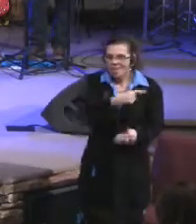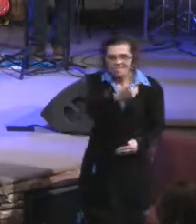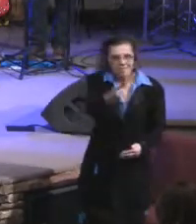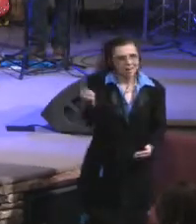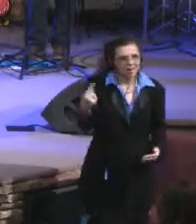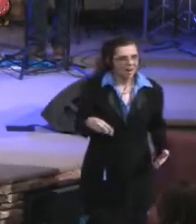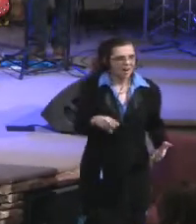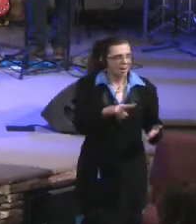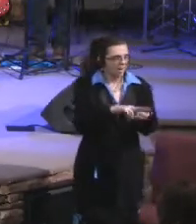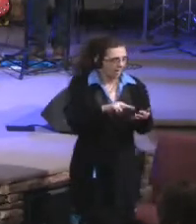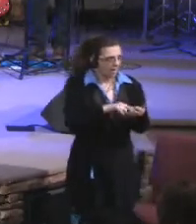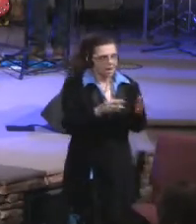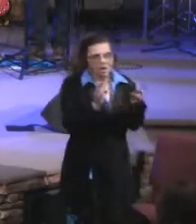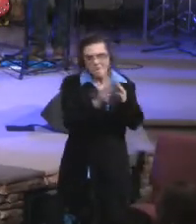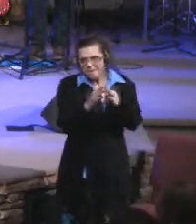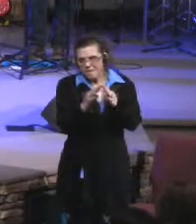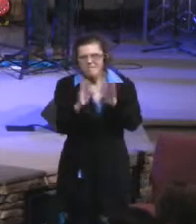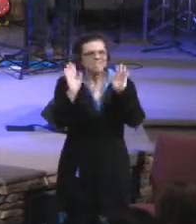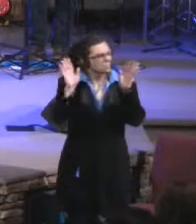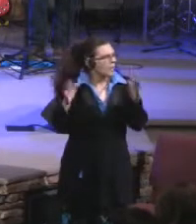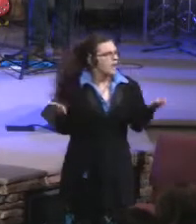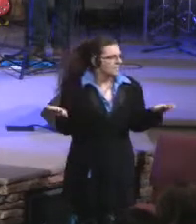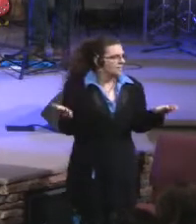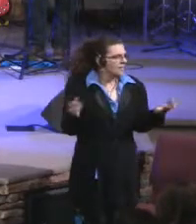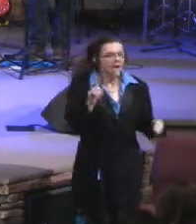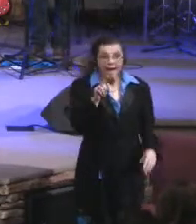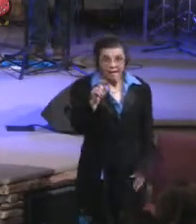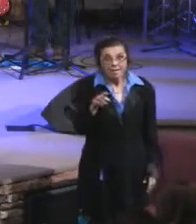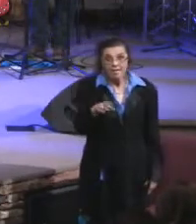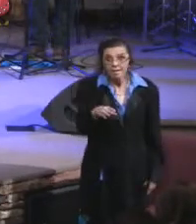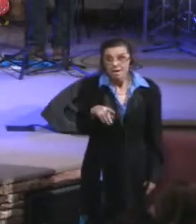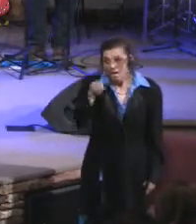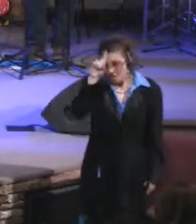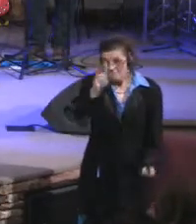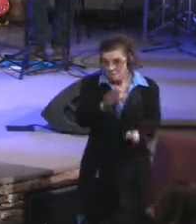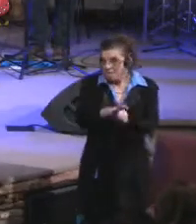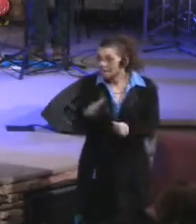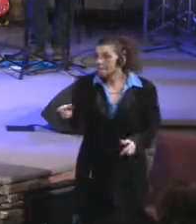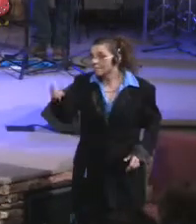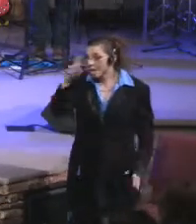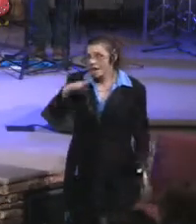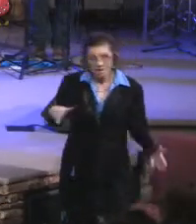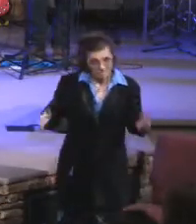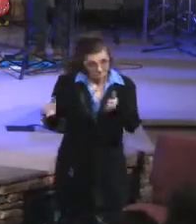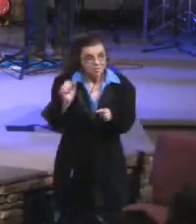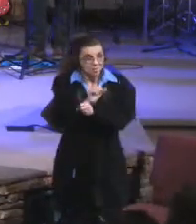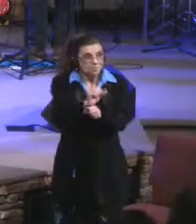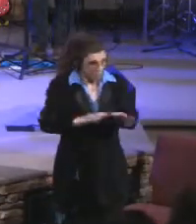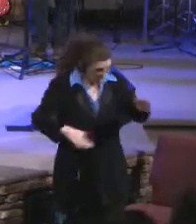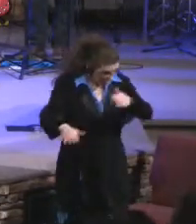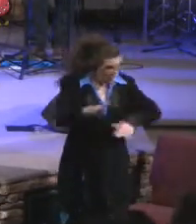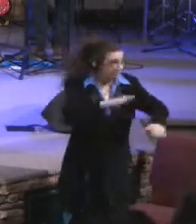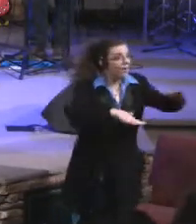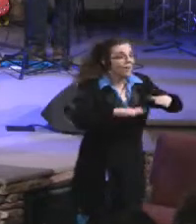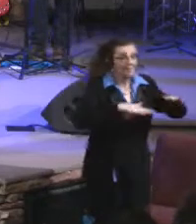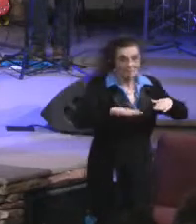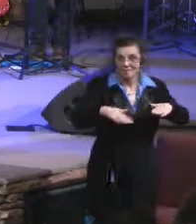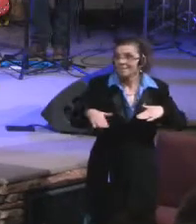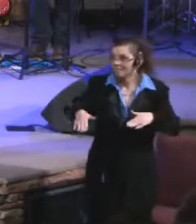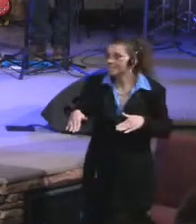all of our programs and ministries, all of that's wonderful and needed. I believe God is ordaining all of this. I believe God is truly working through our